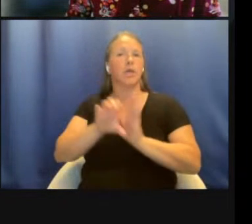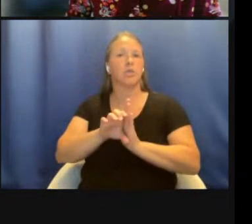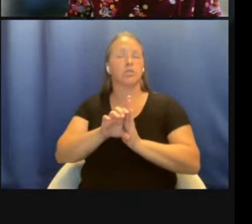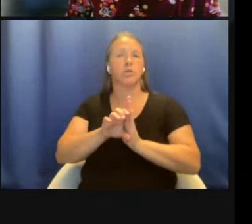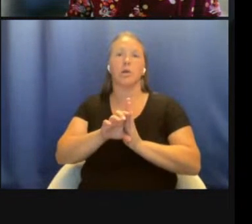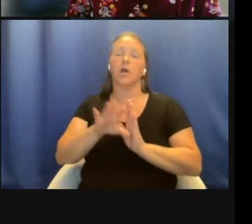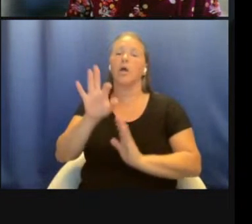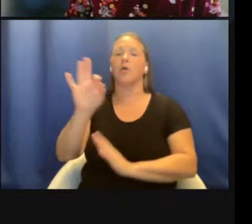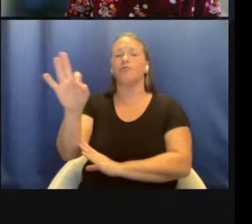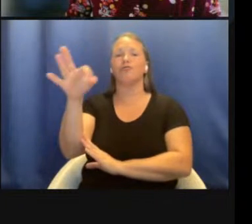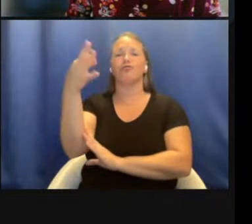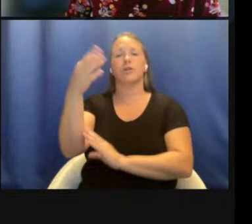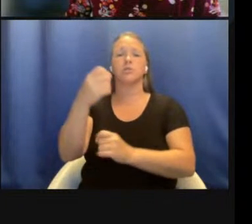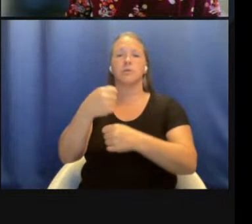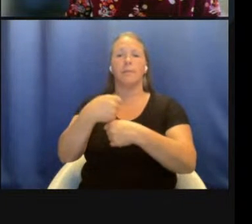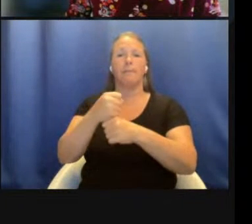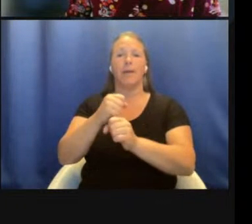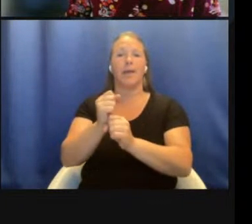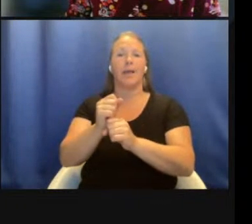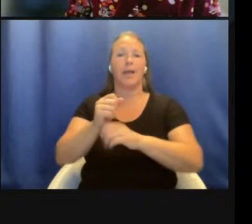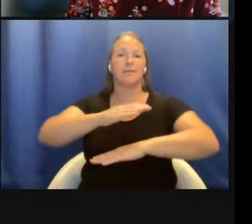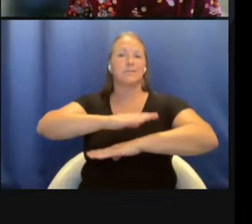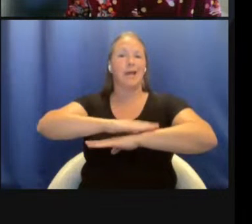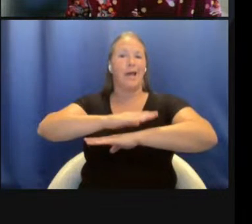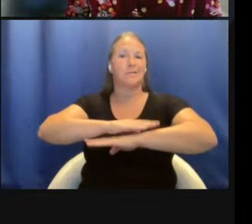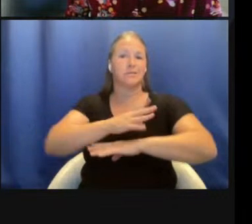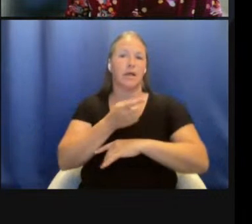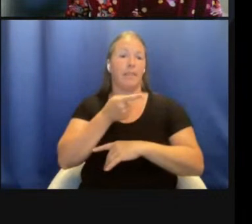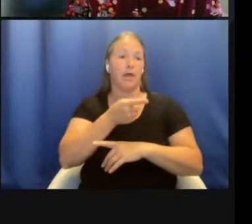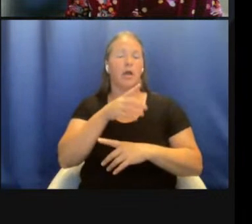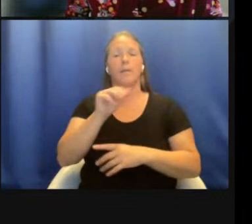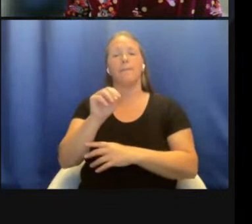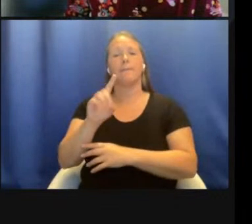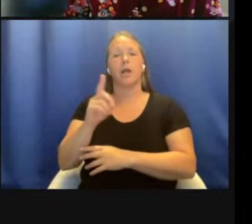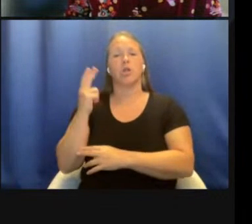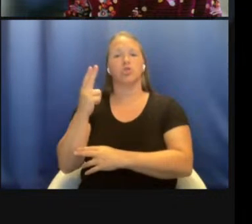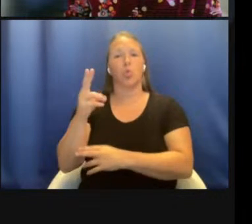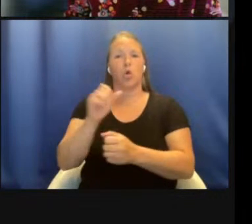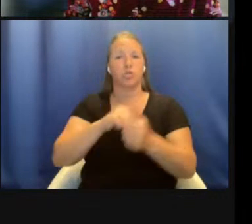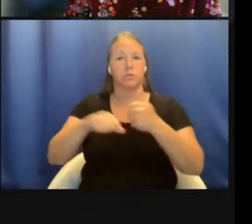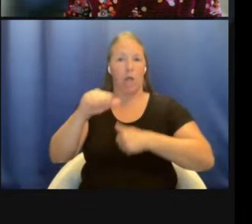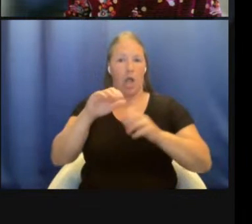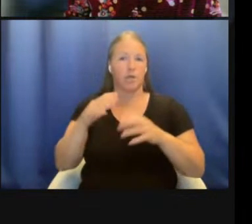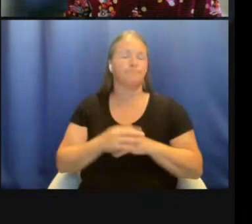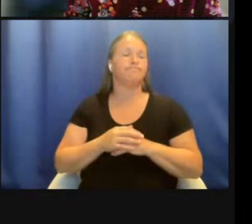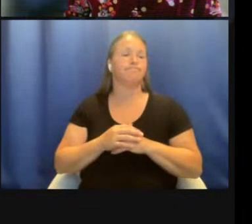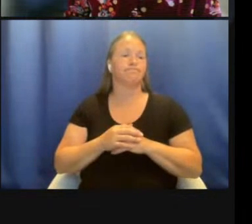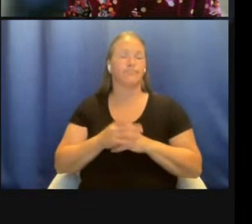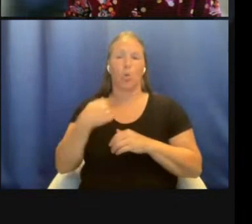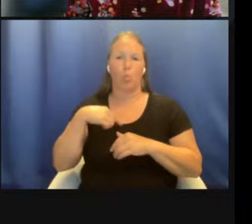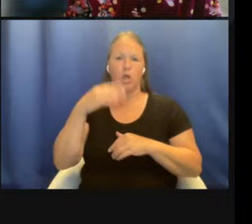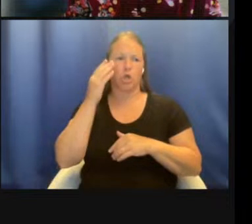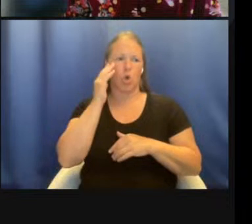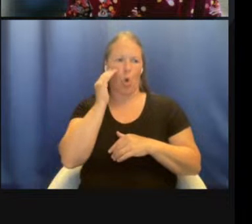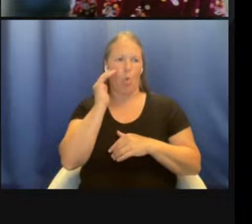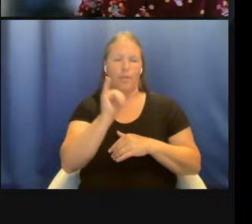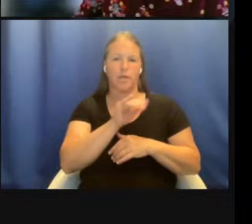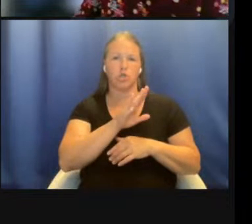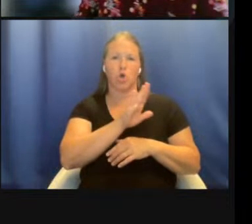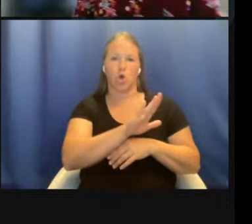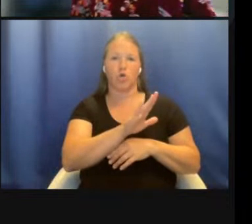Historical Society, which we know to be hers, actually giving her name as Eliza Patterson,